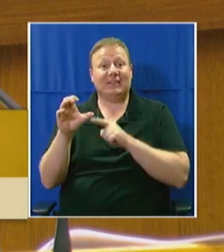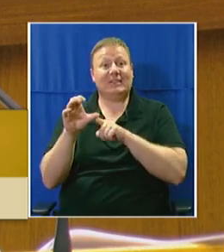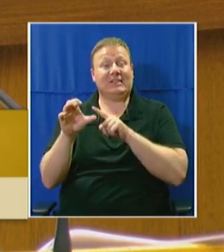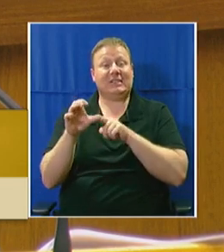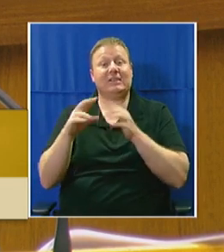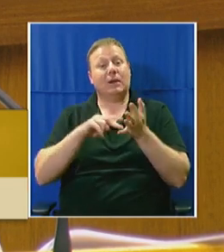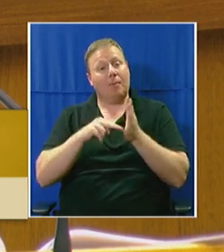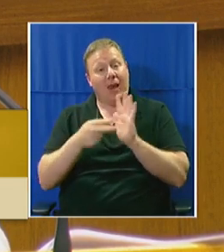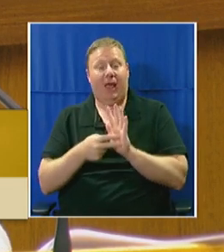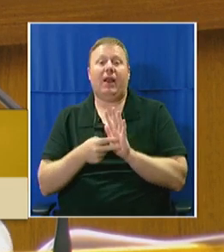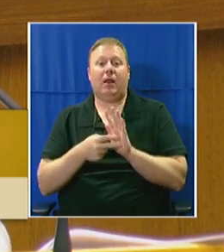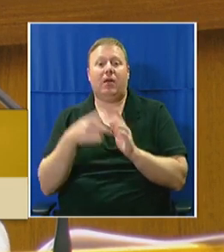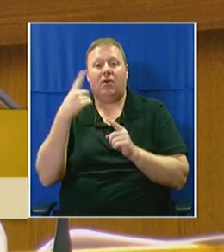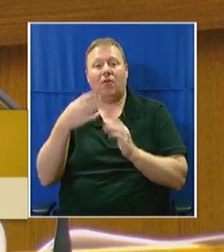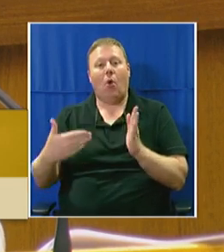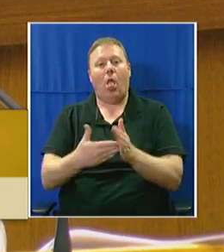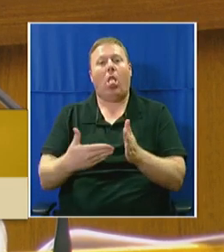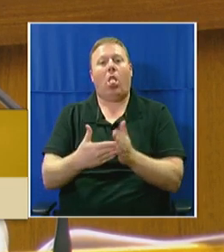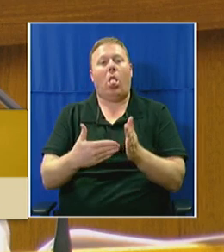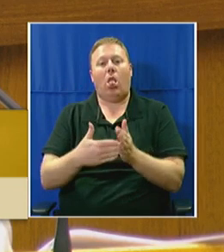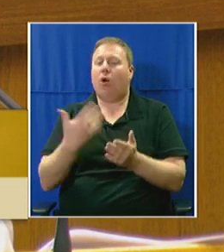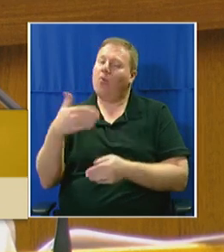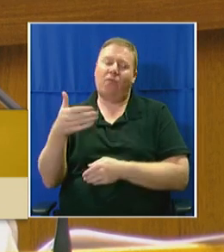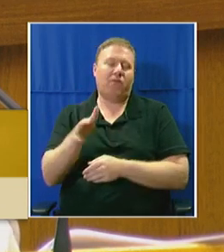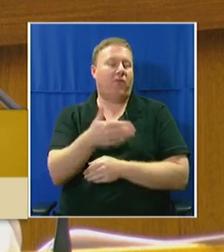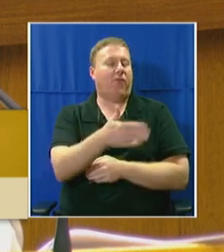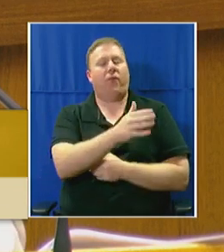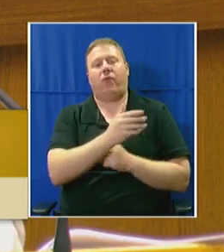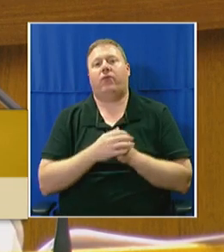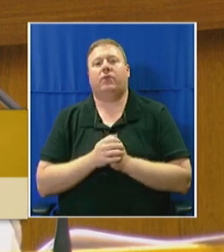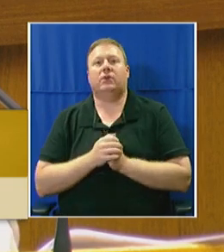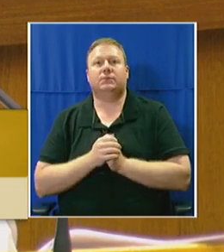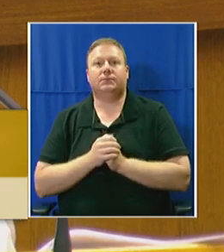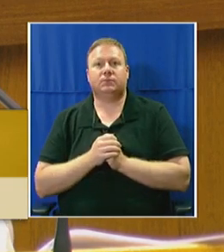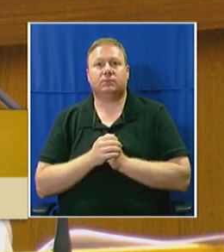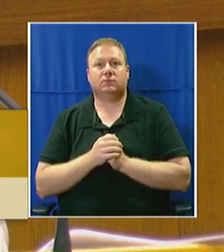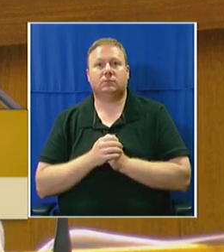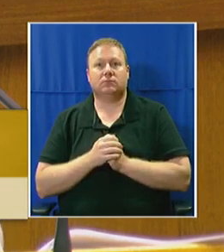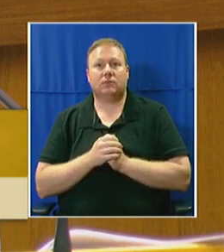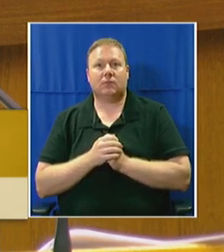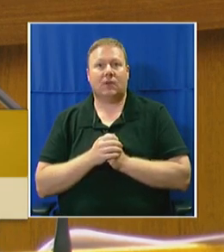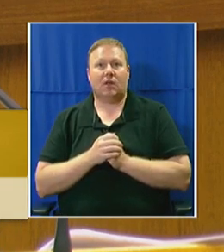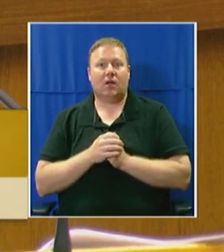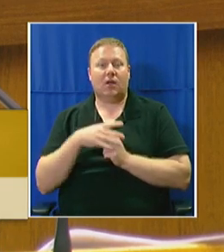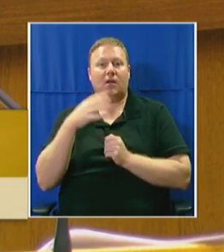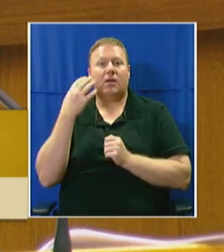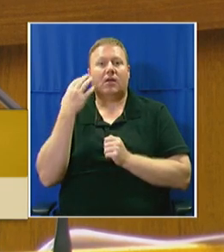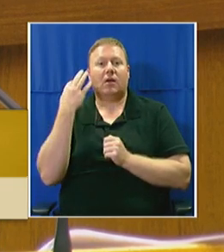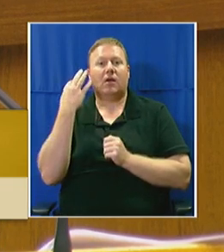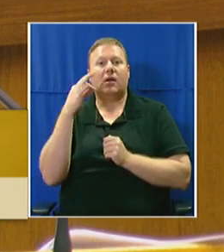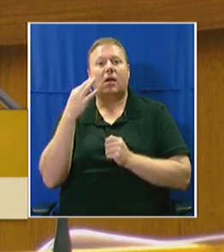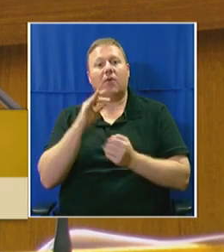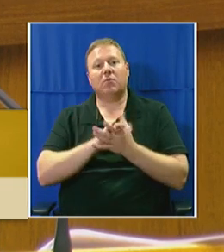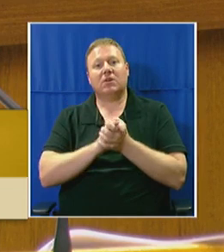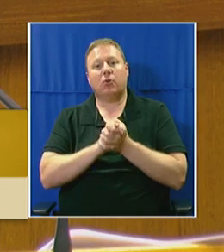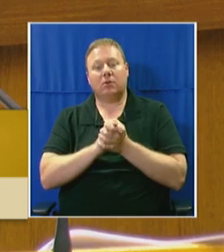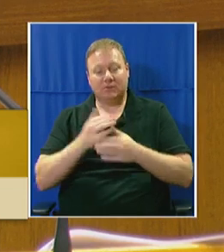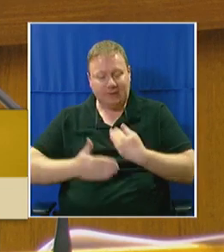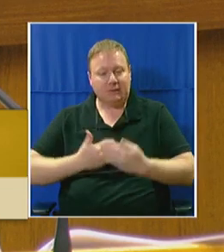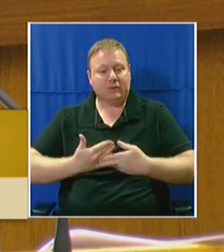to eradicate barriers that hinders women economic empowerment which its government is committed to accelerate and